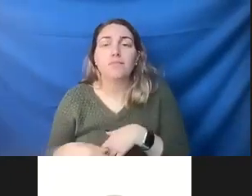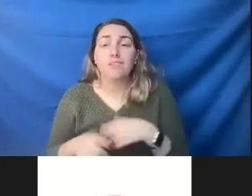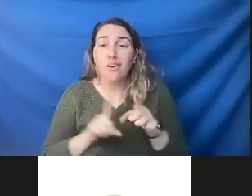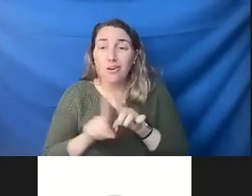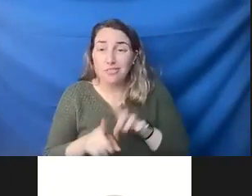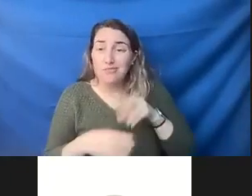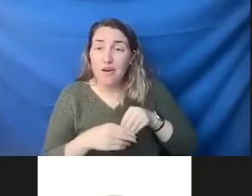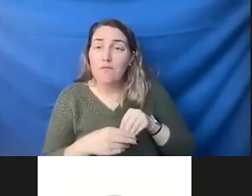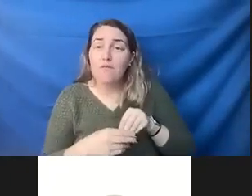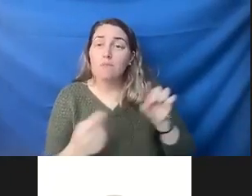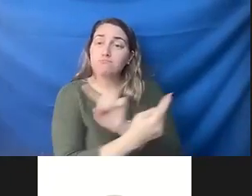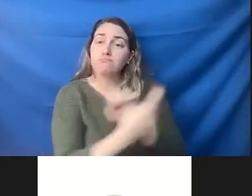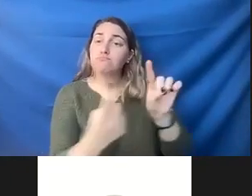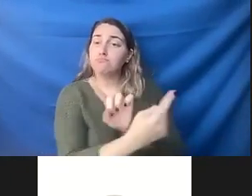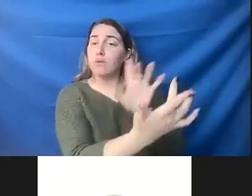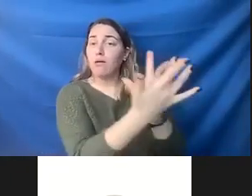outreach.